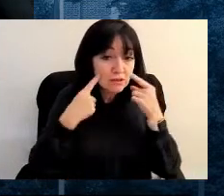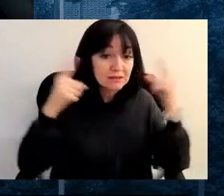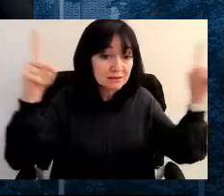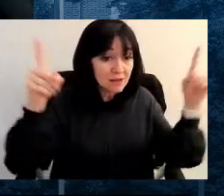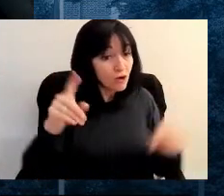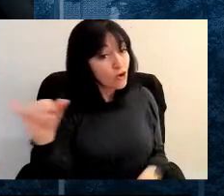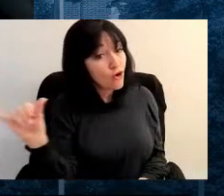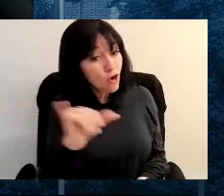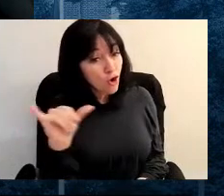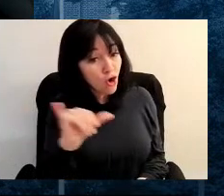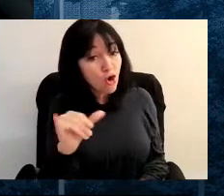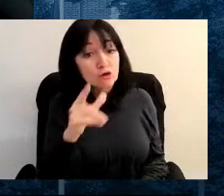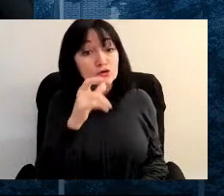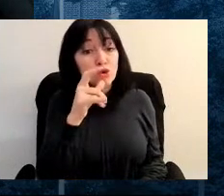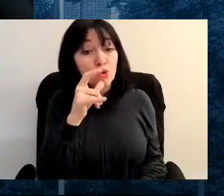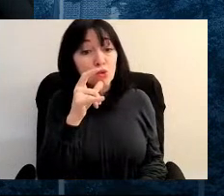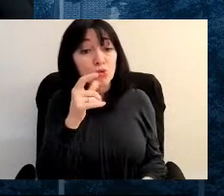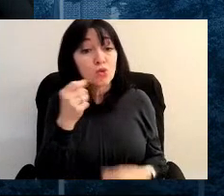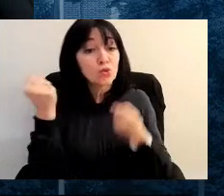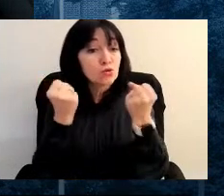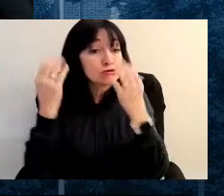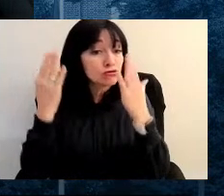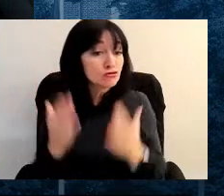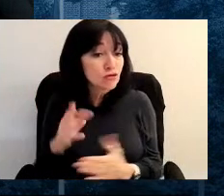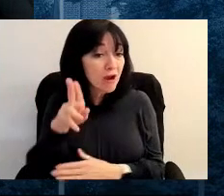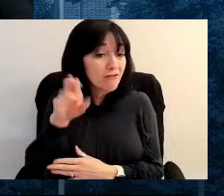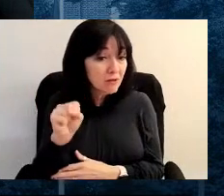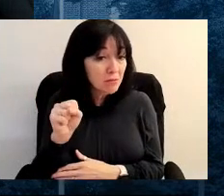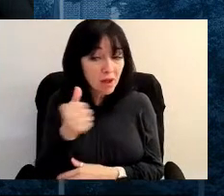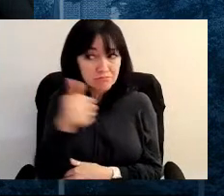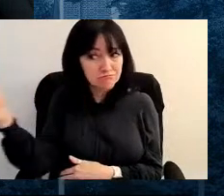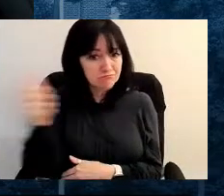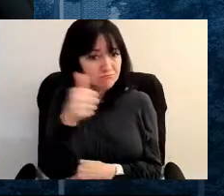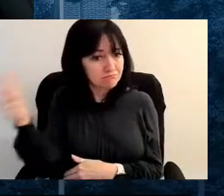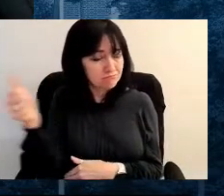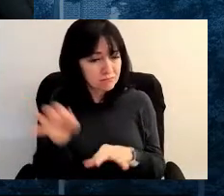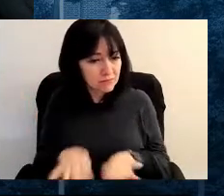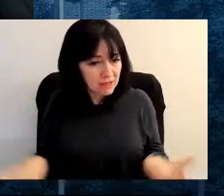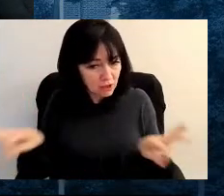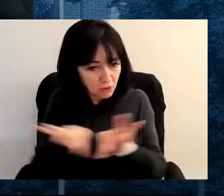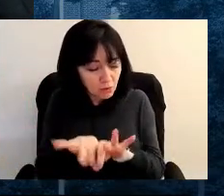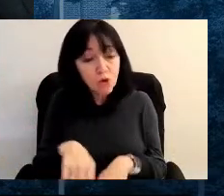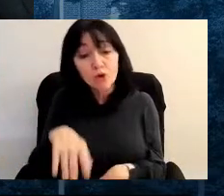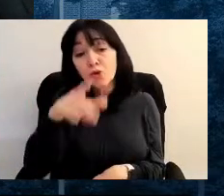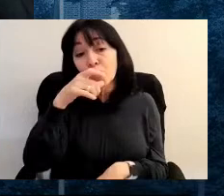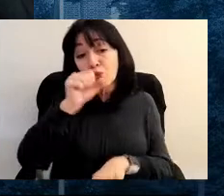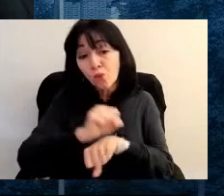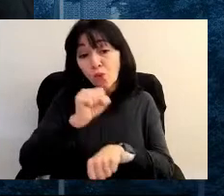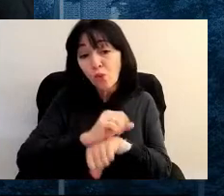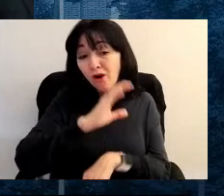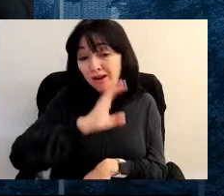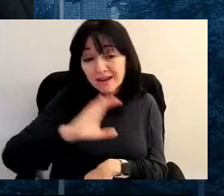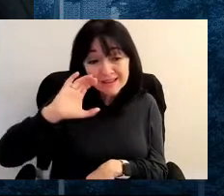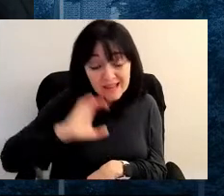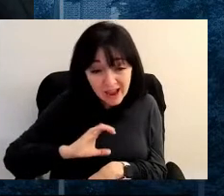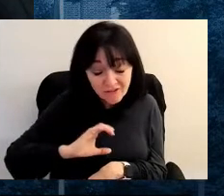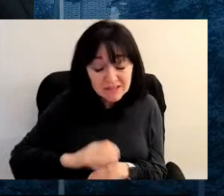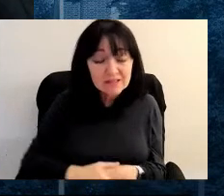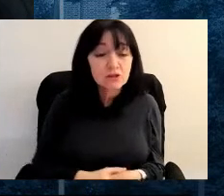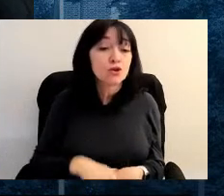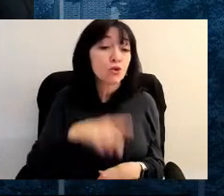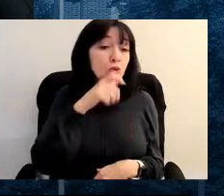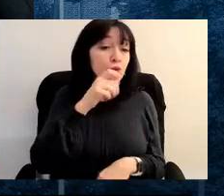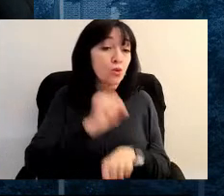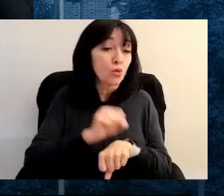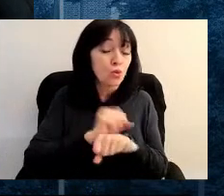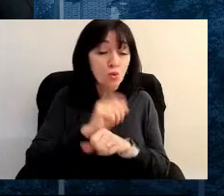students to and from school campuses, for the nutrition service workers who make delicious meals served at our schools, for the secretaries